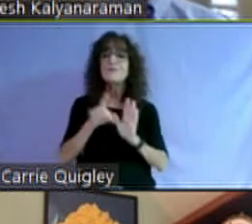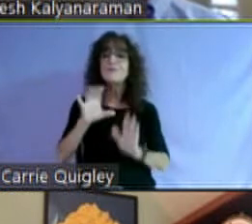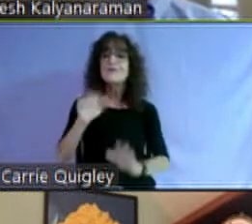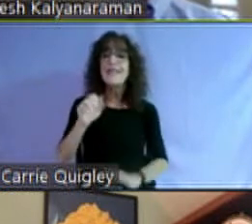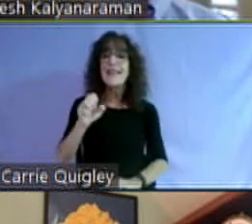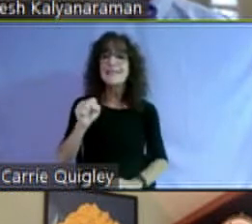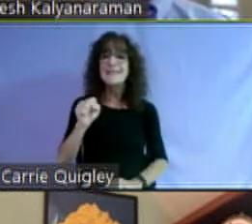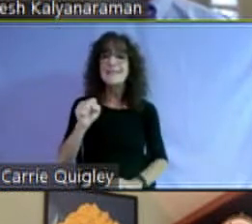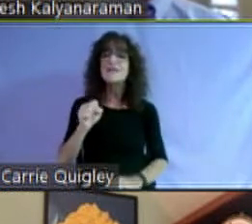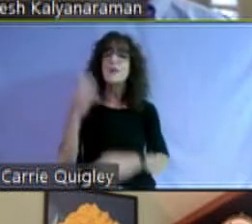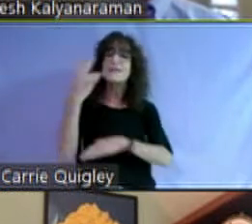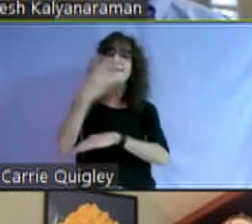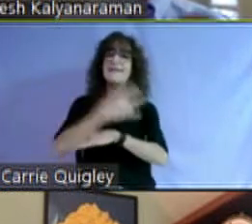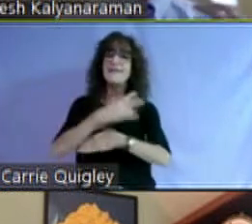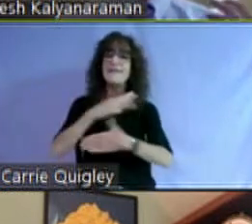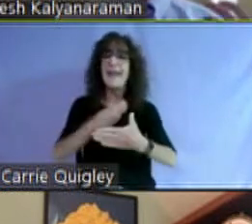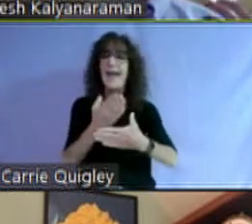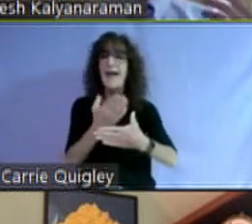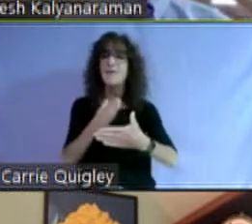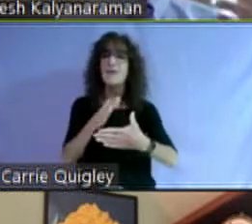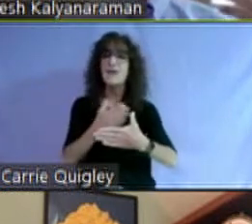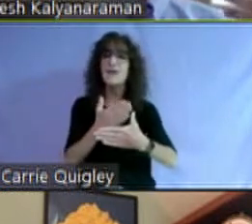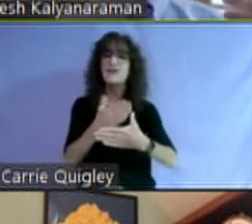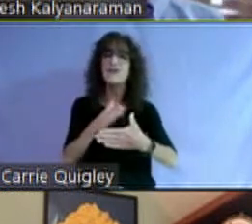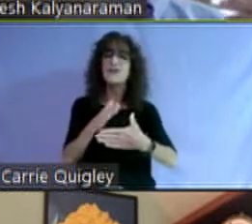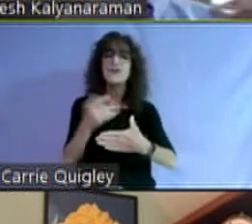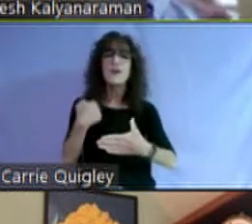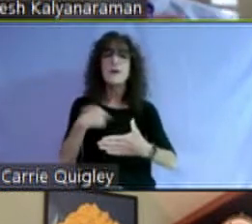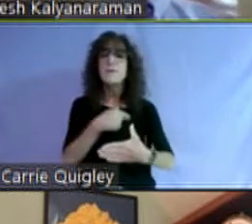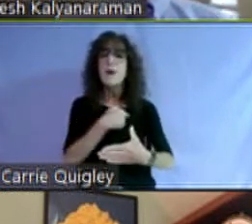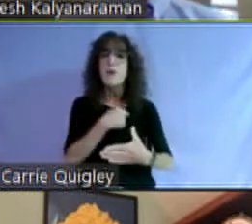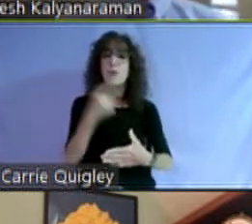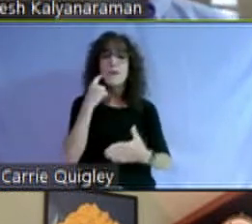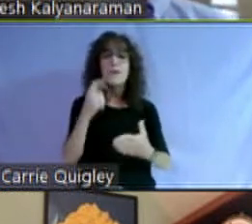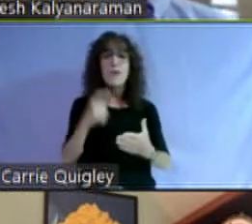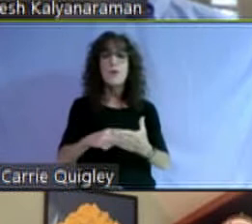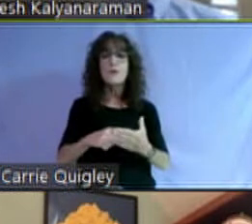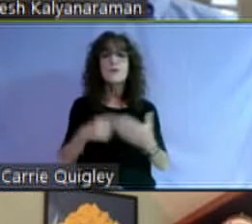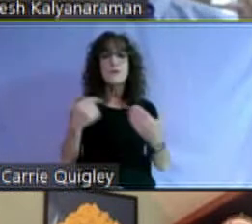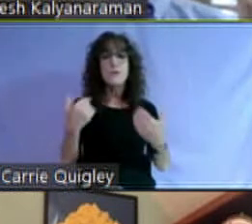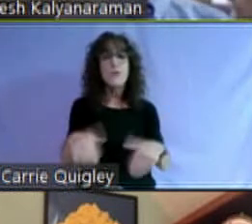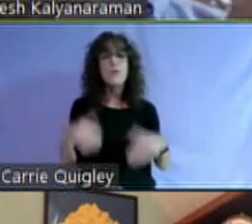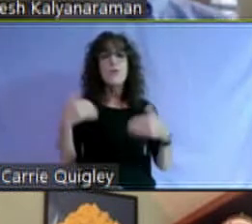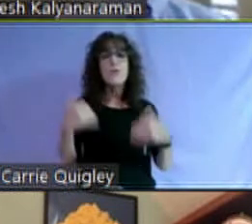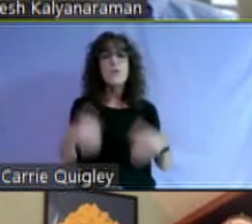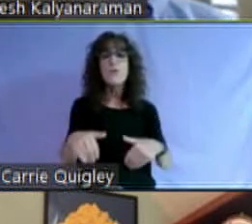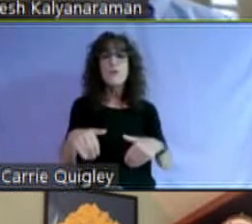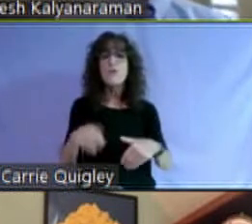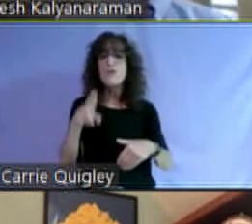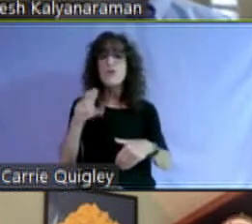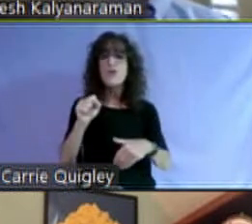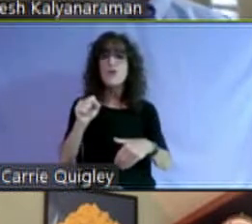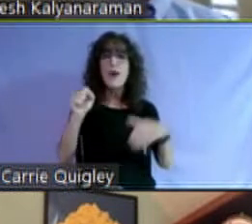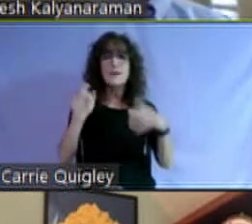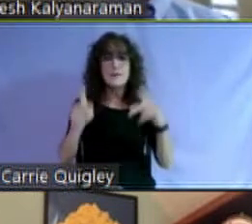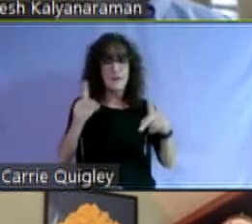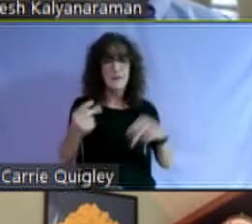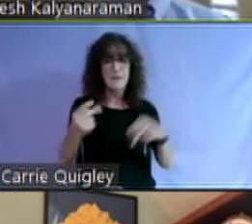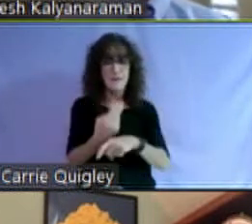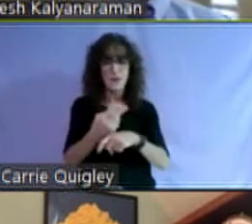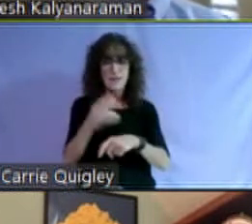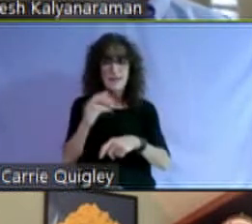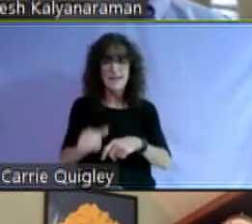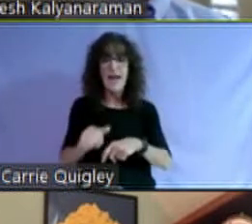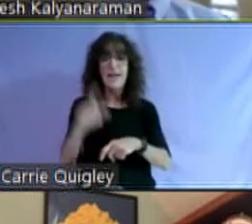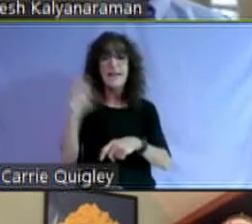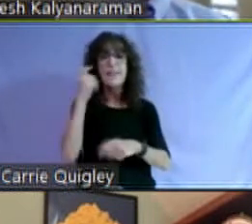it tries to smooth out some of the bumps. But we found that it's really been adopted widely across the nation. Of course, the governor noted it as